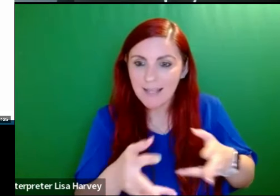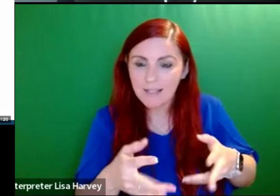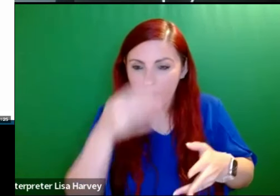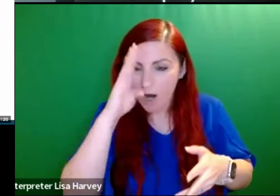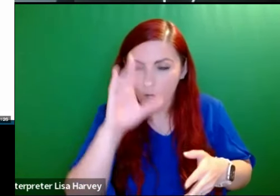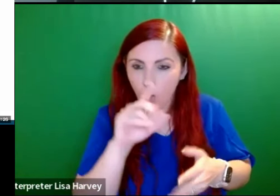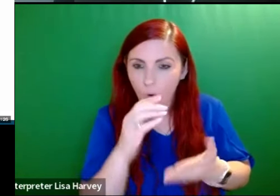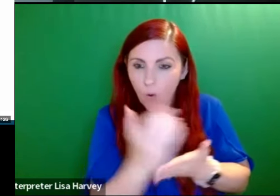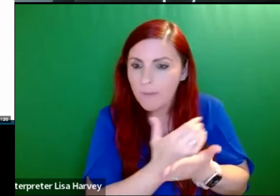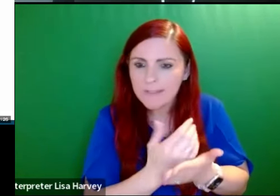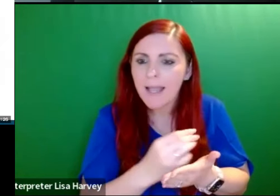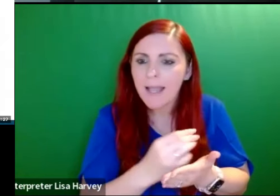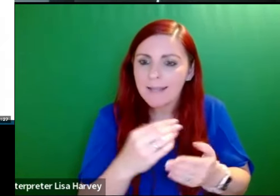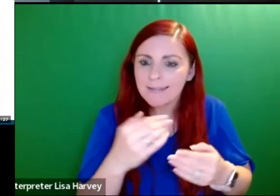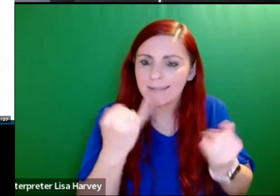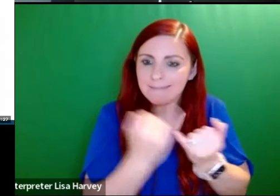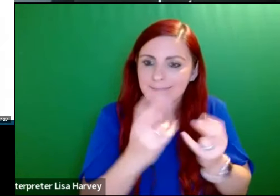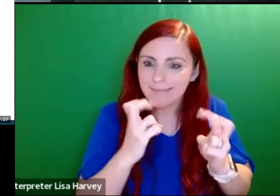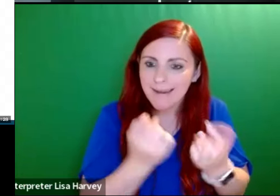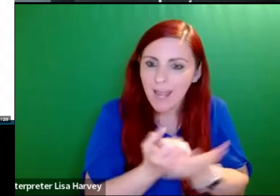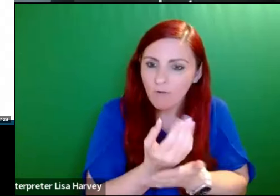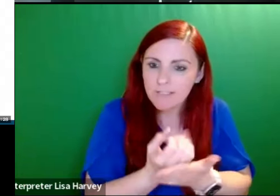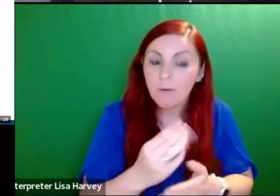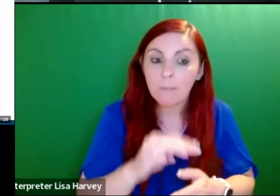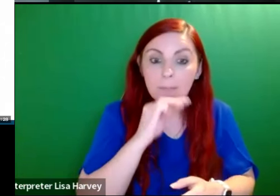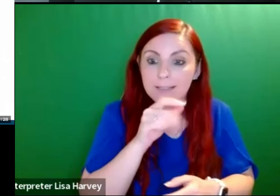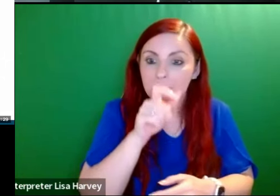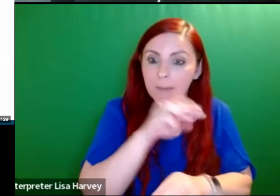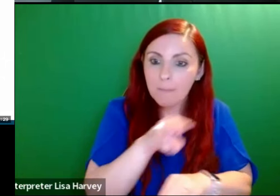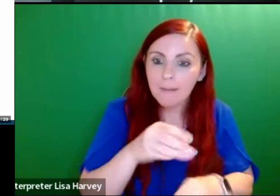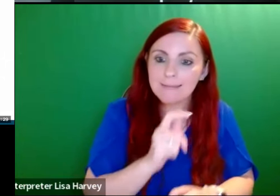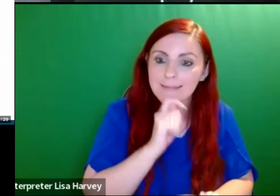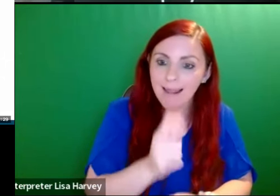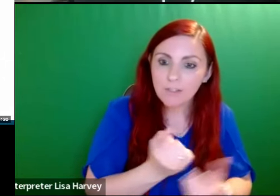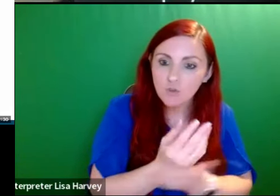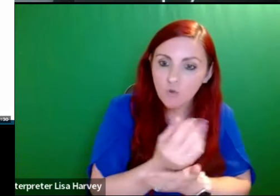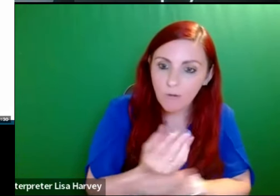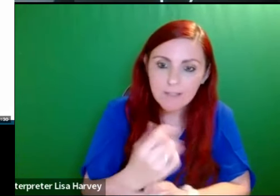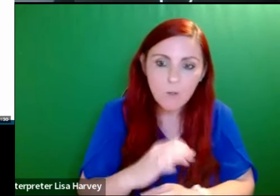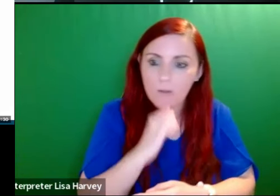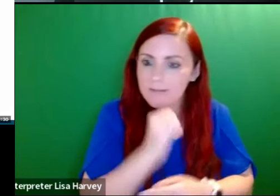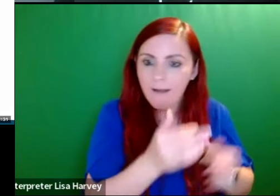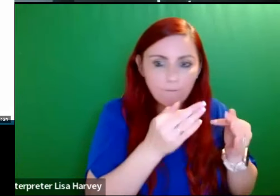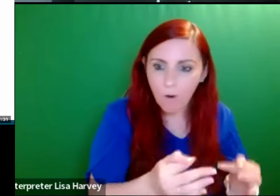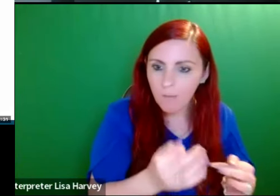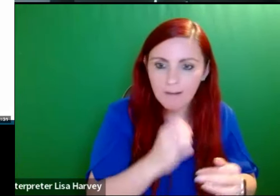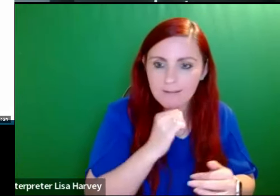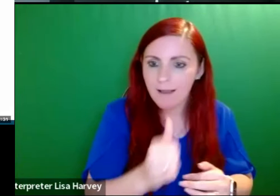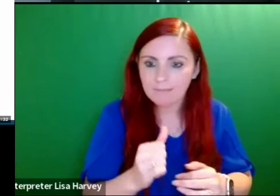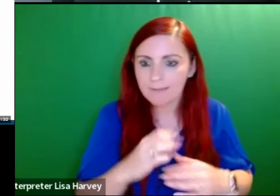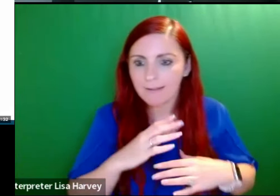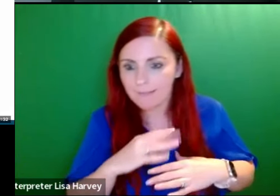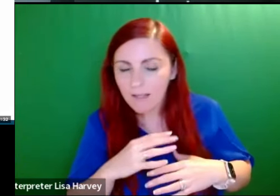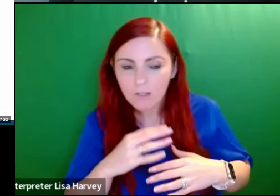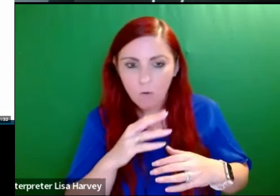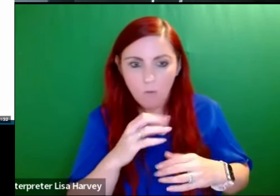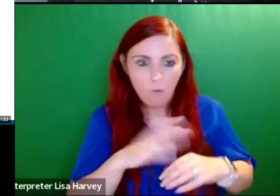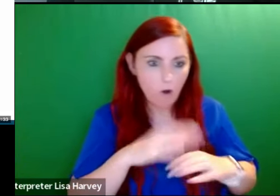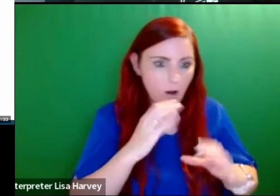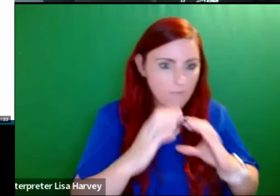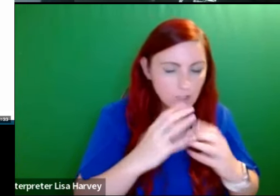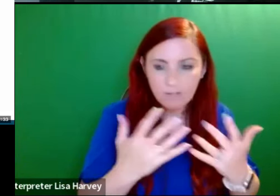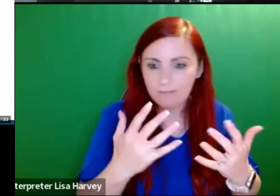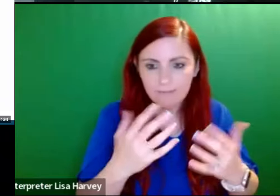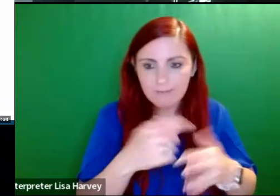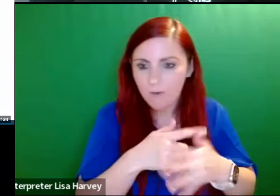nature. You can also have language registers that are more formal or you know, more conversational and